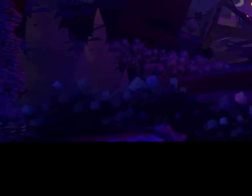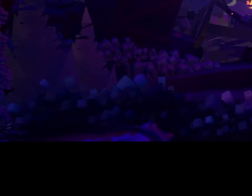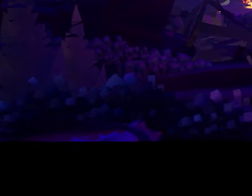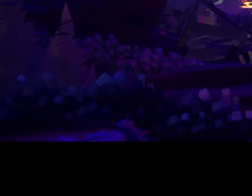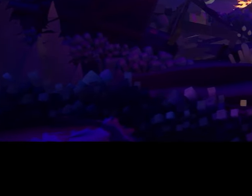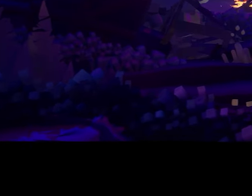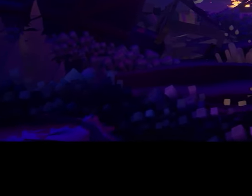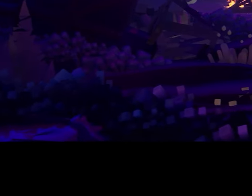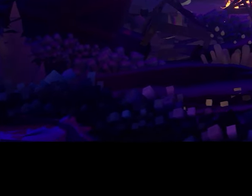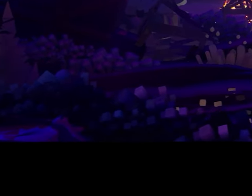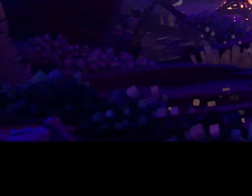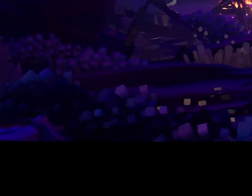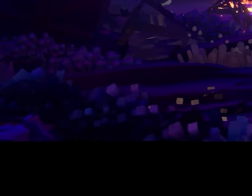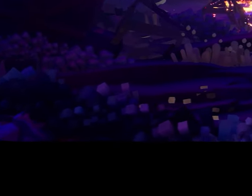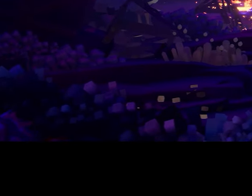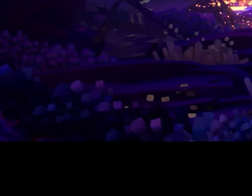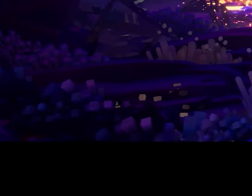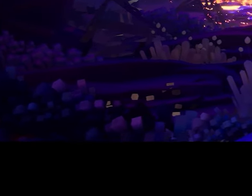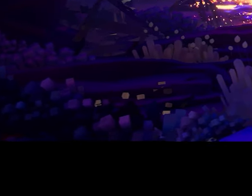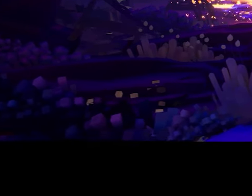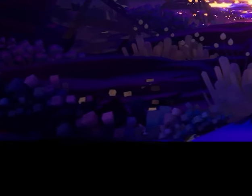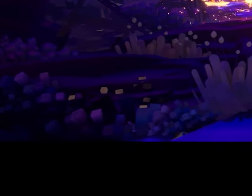Let not doubt cloud your spirit,